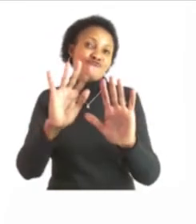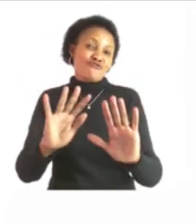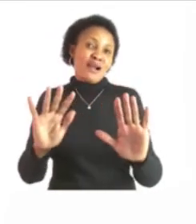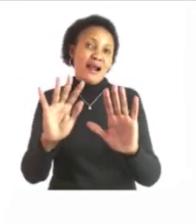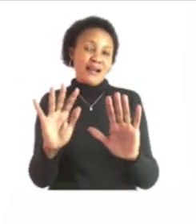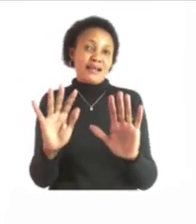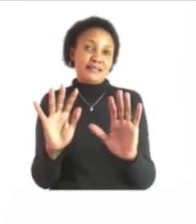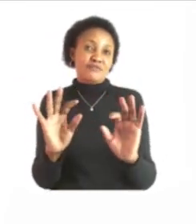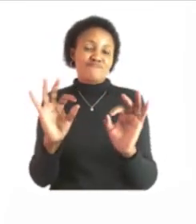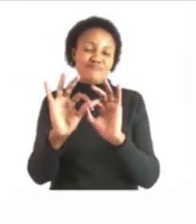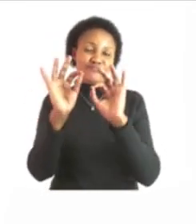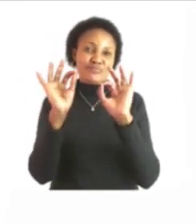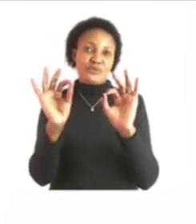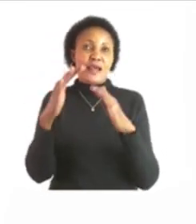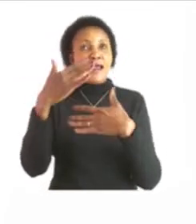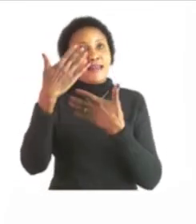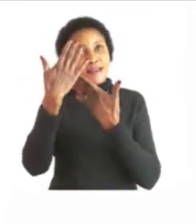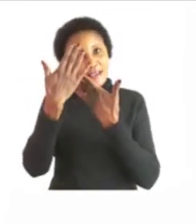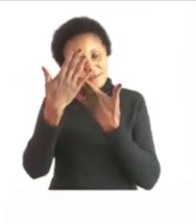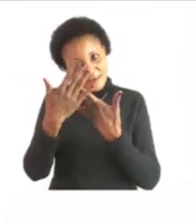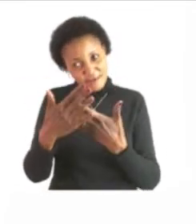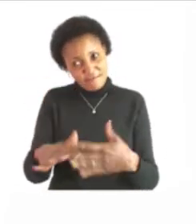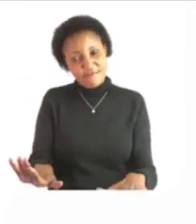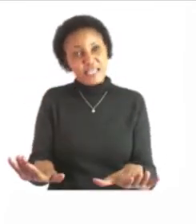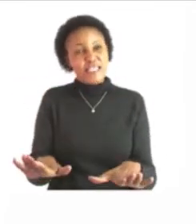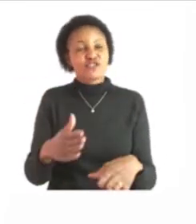Now we have come to the end of our lesson.